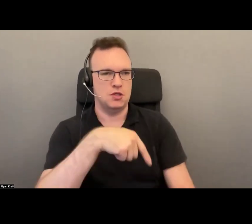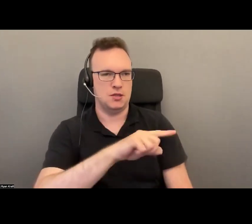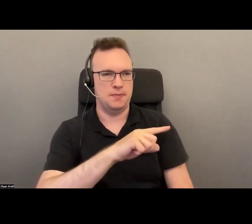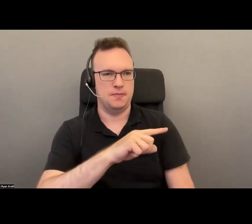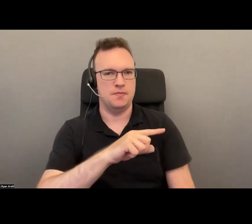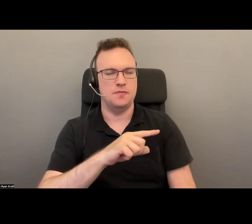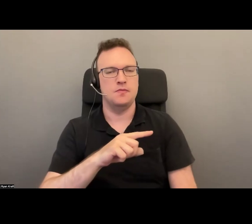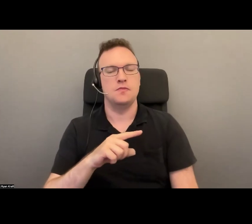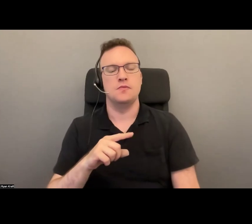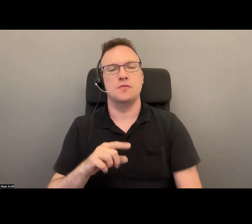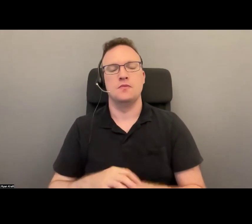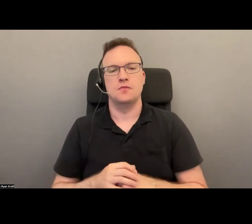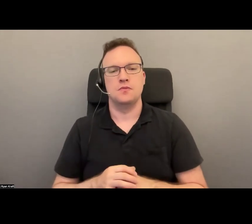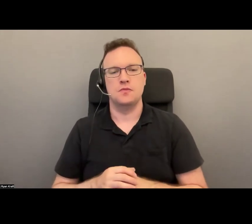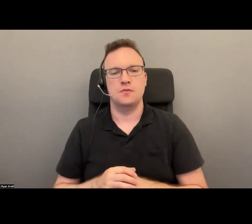programs.